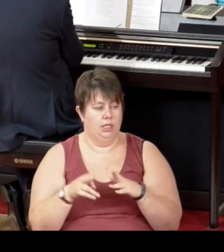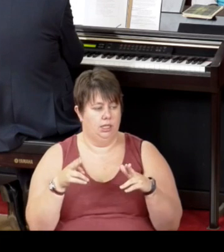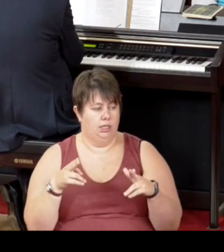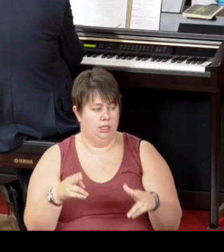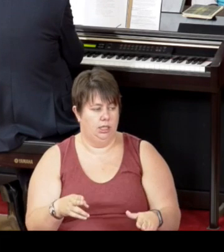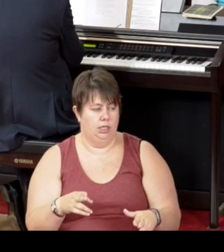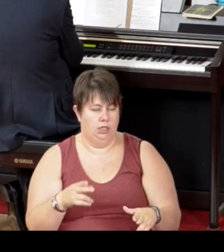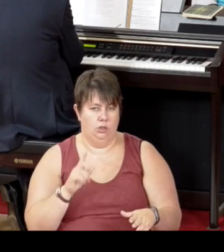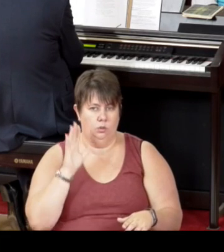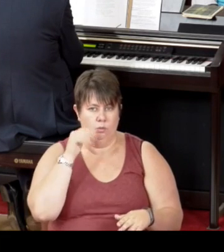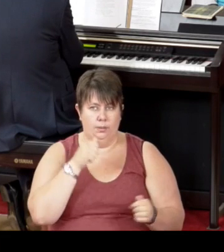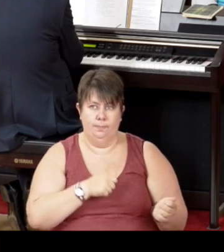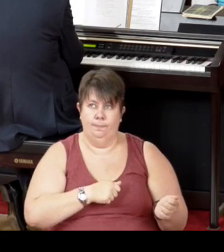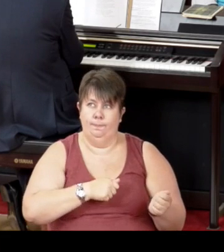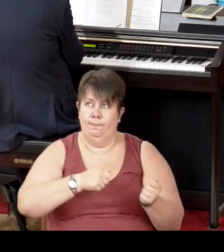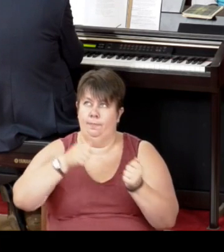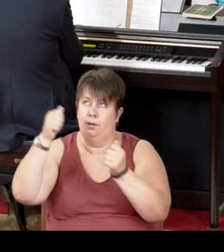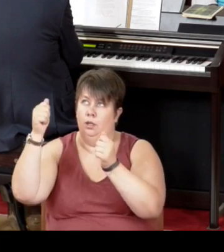brought home to you.